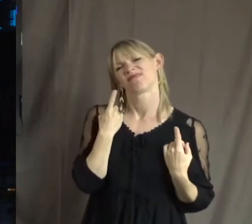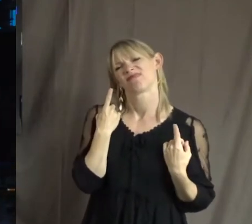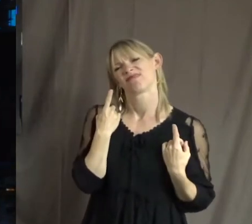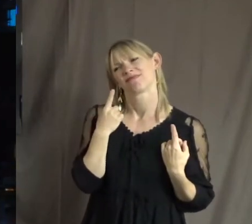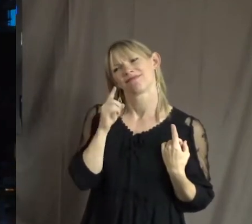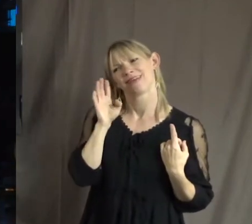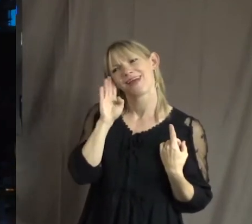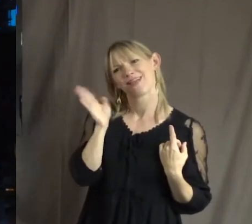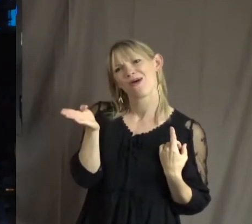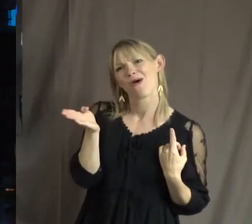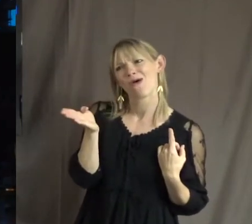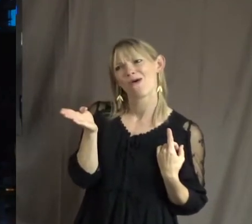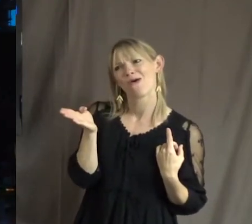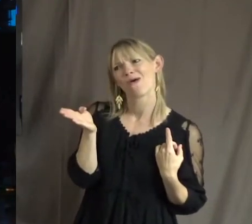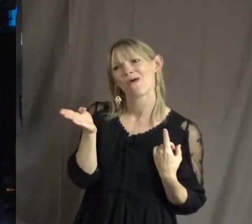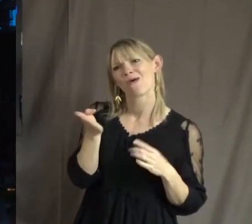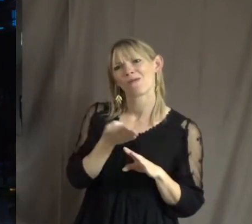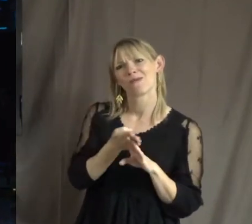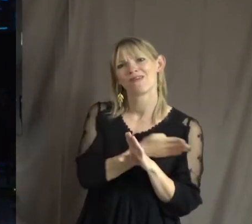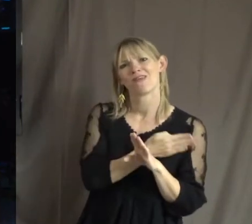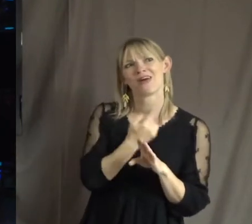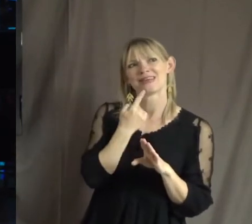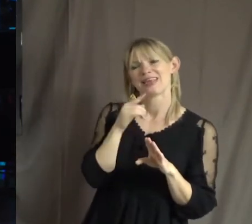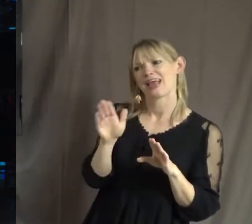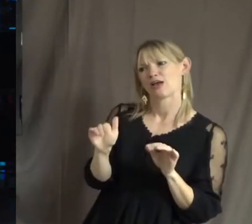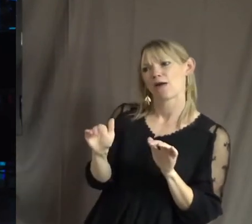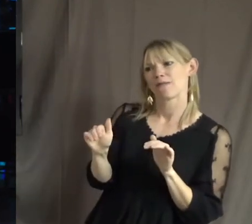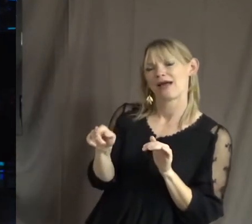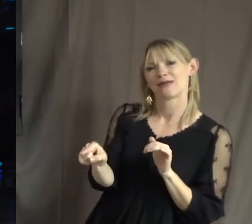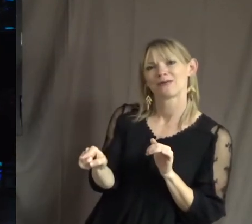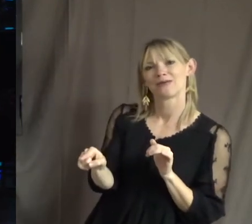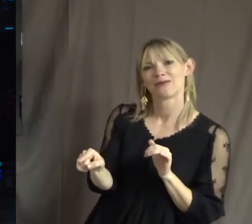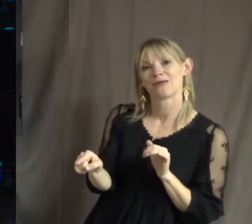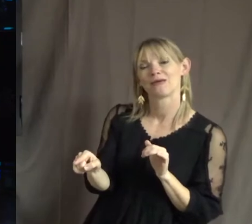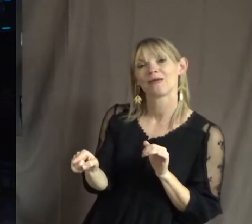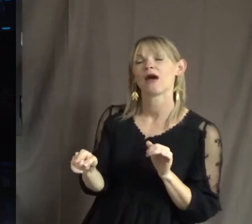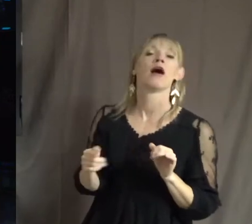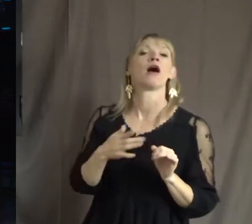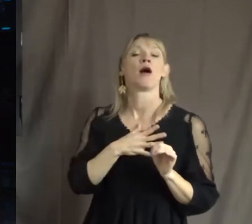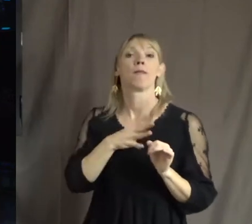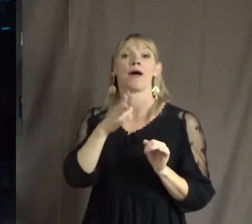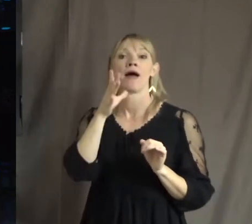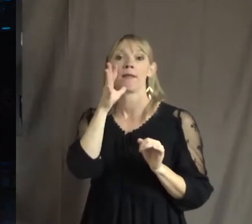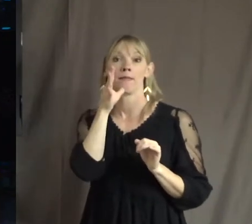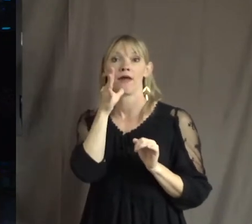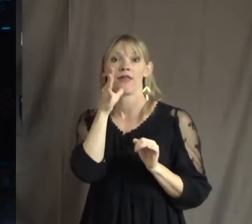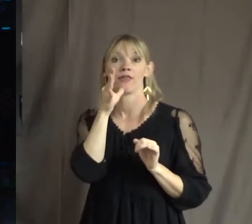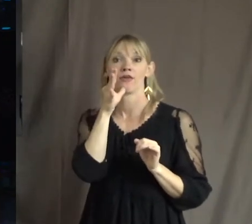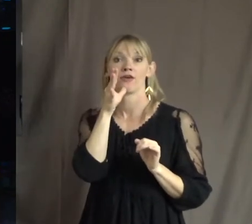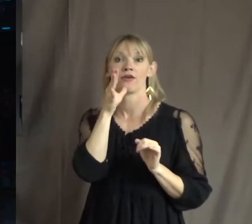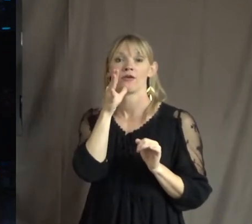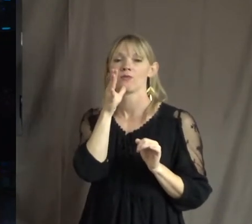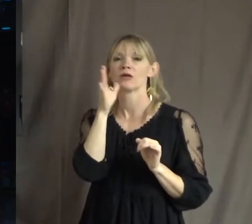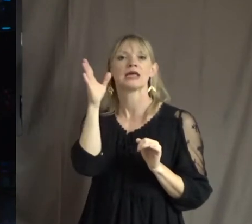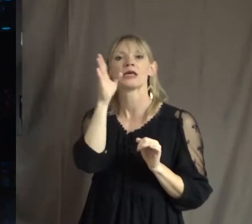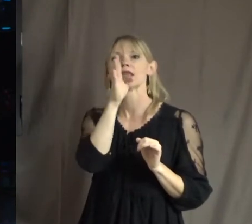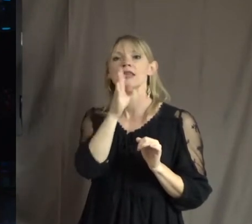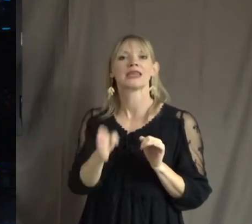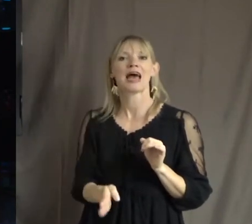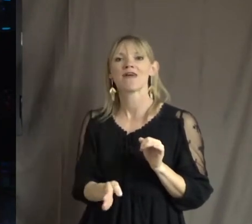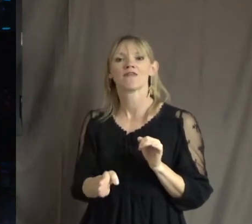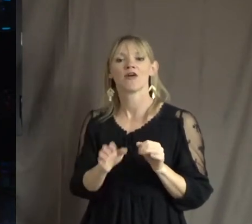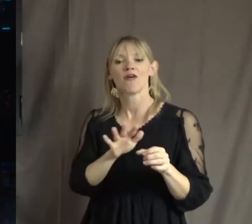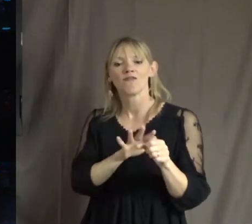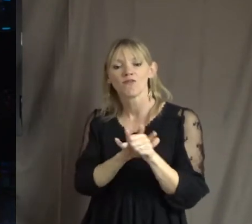hello, before I can say goodbye to you. My mother never was able to fully grieve